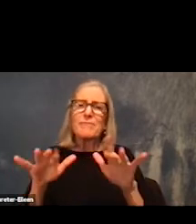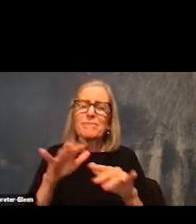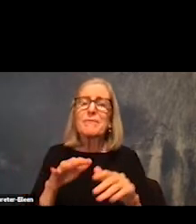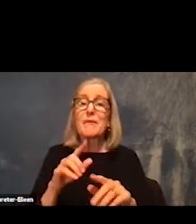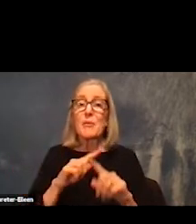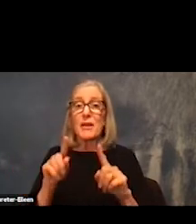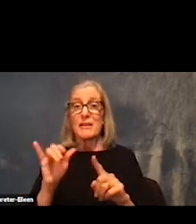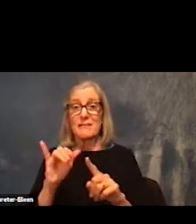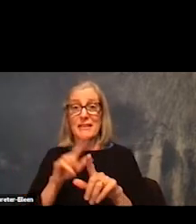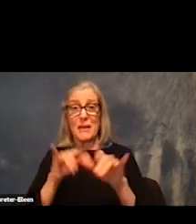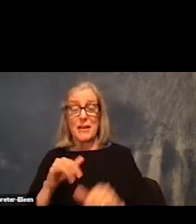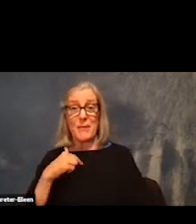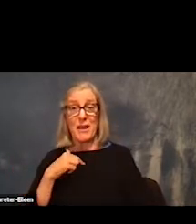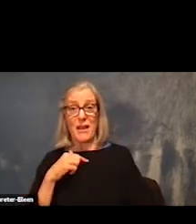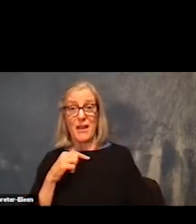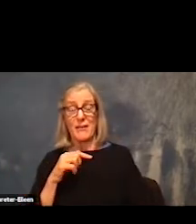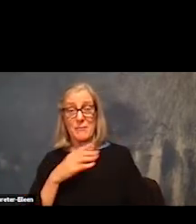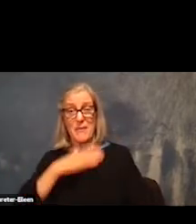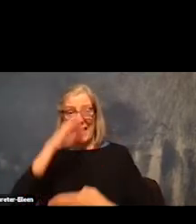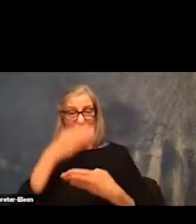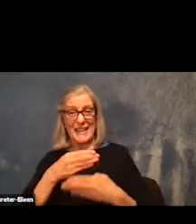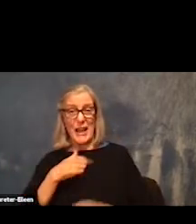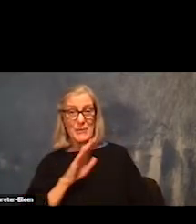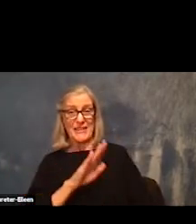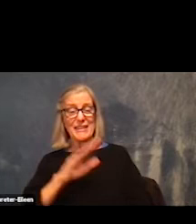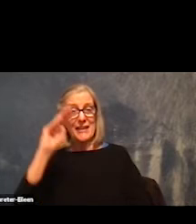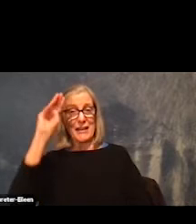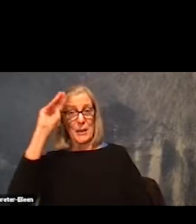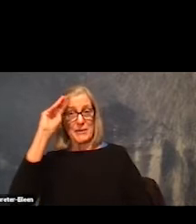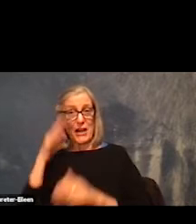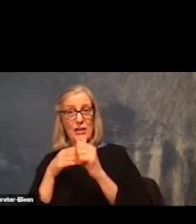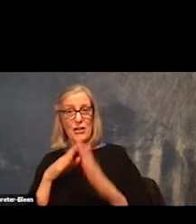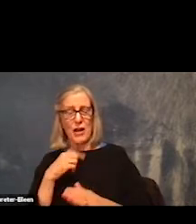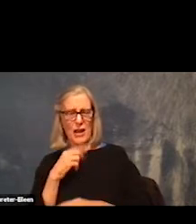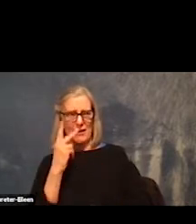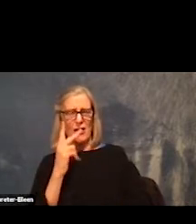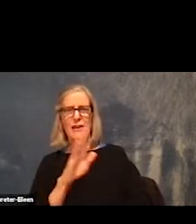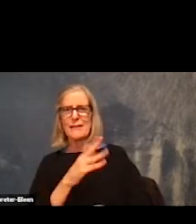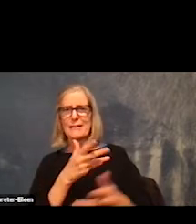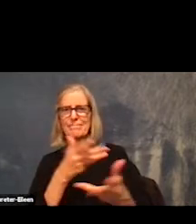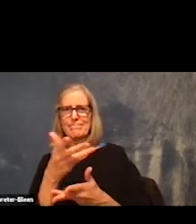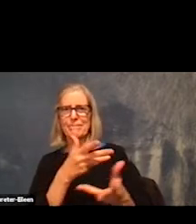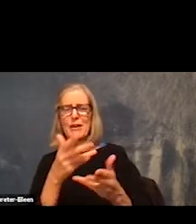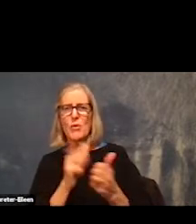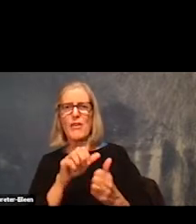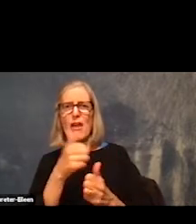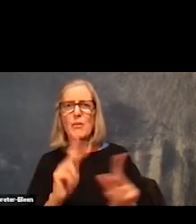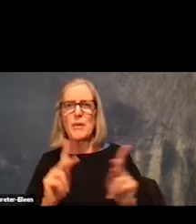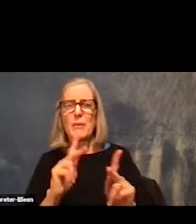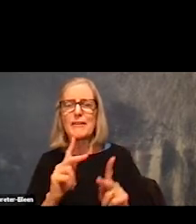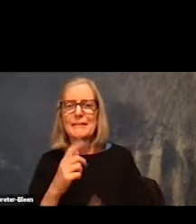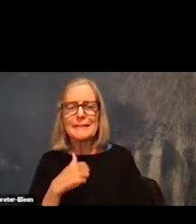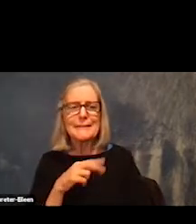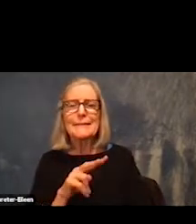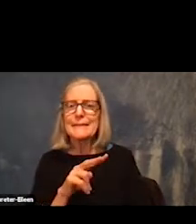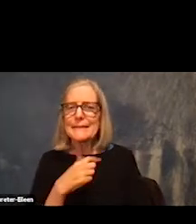he interacted with other kids and how they interacted with him. And I knew that I had to shape the environment in order for him to have successful